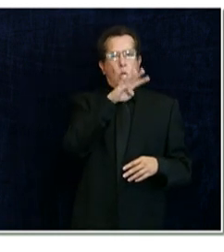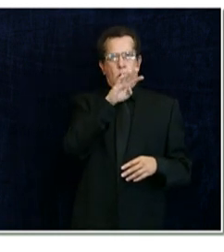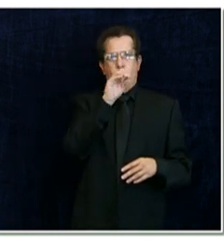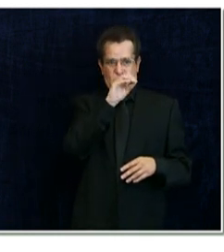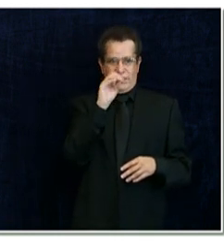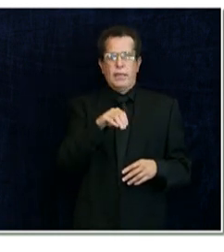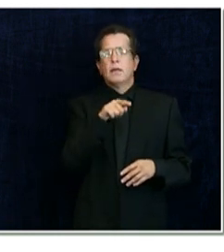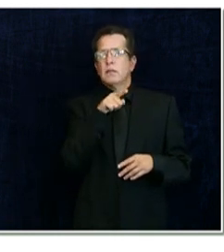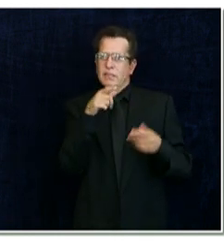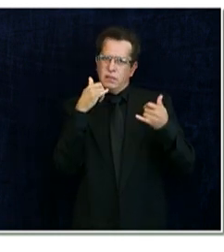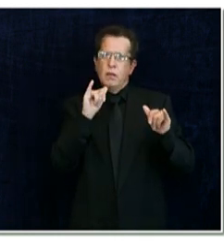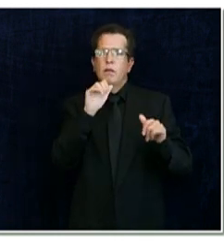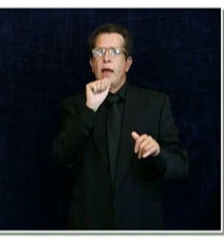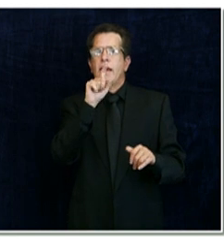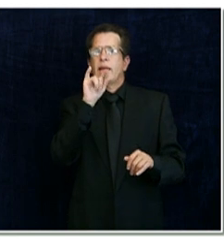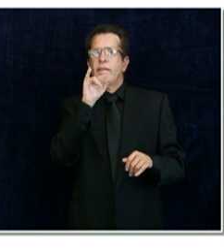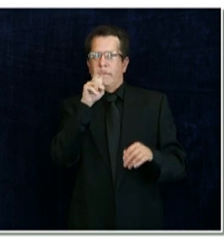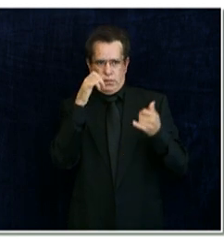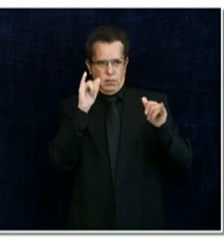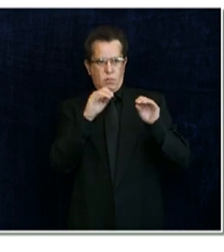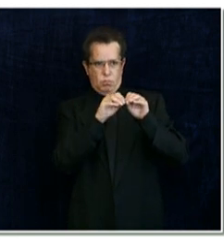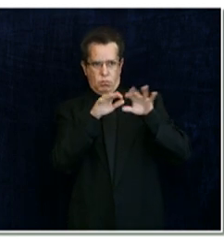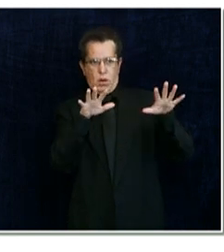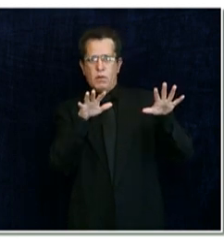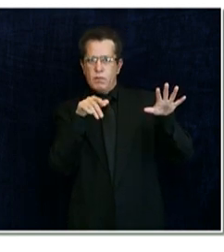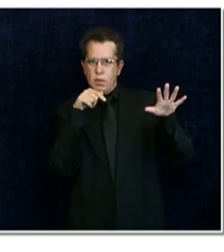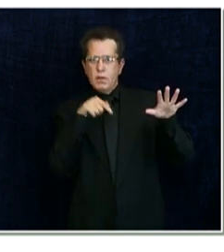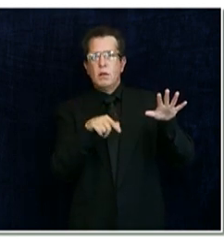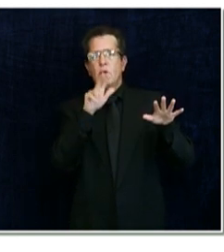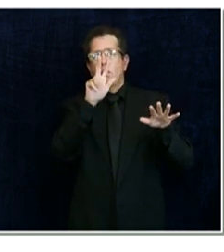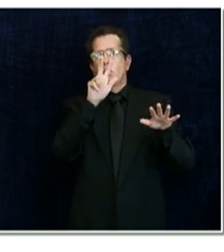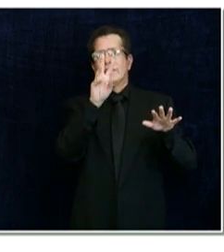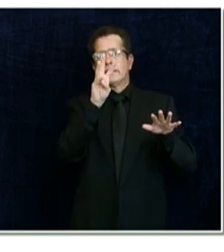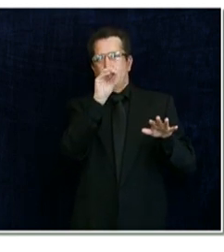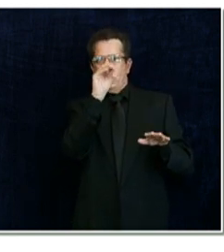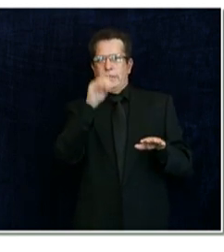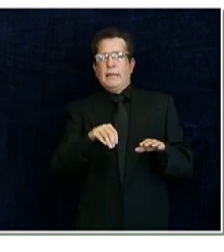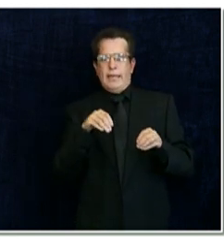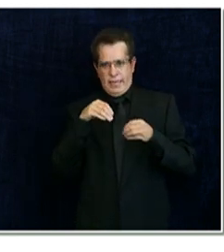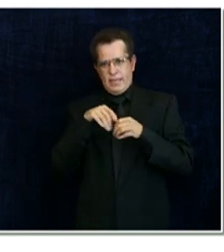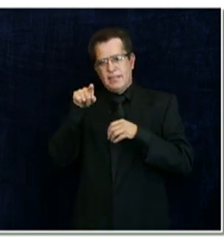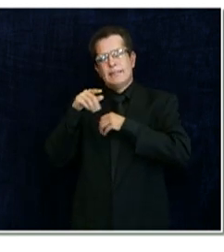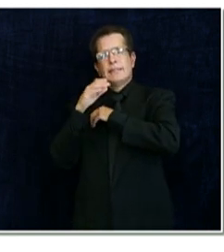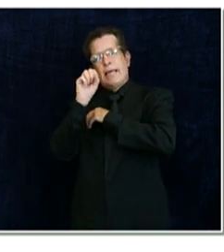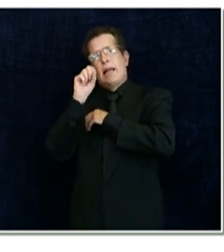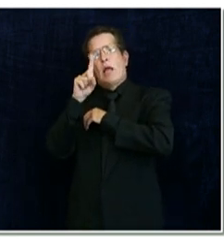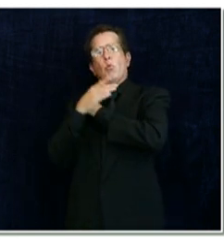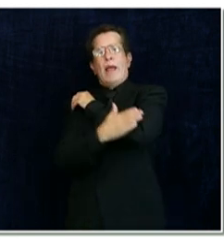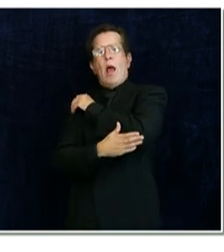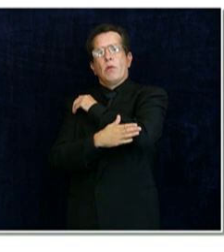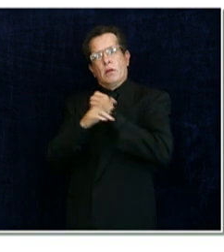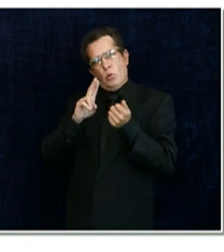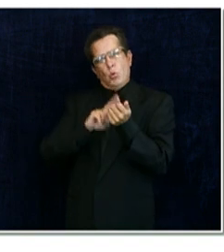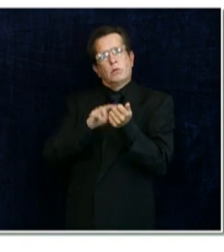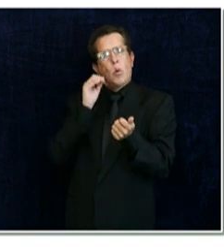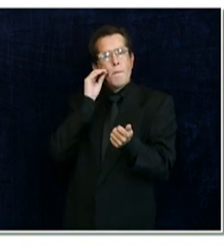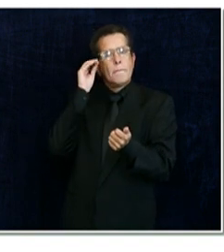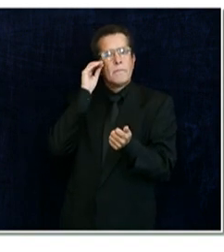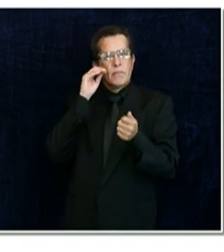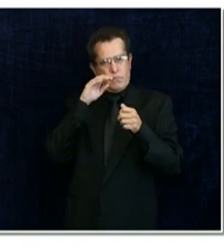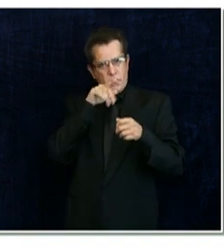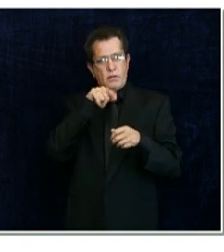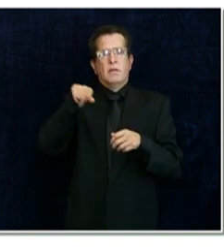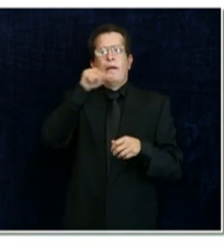outbreaks. And of these, 26 or 30% are in the San Diego County's skilled nursing facilities, and there are